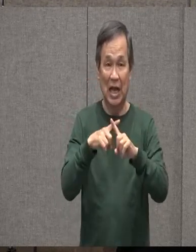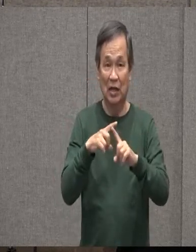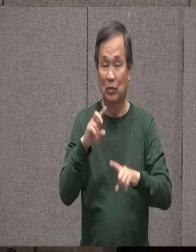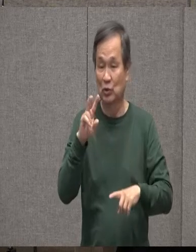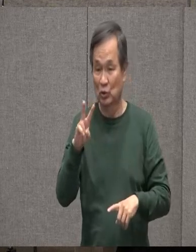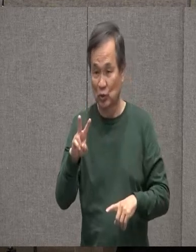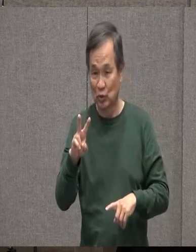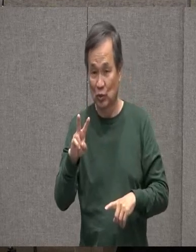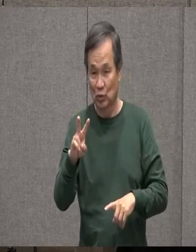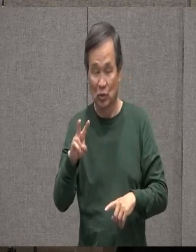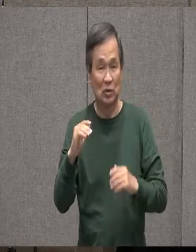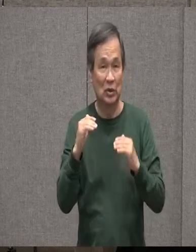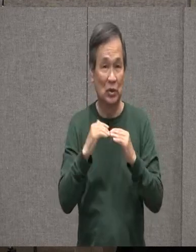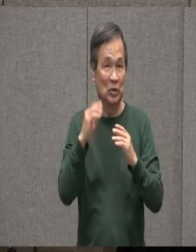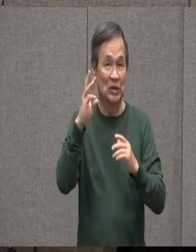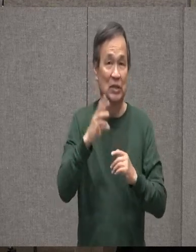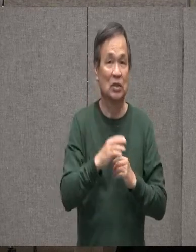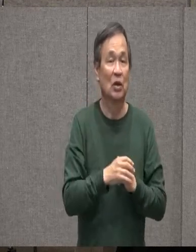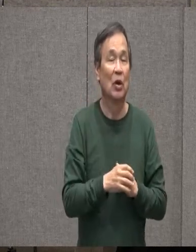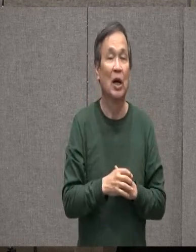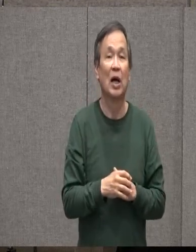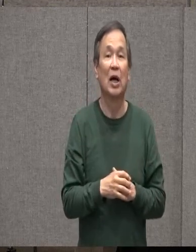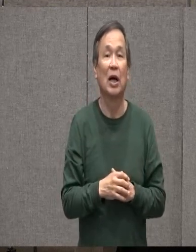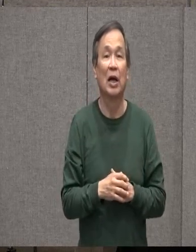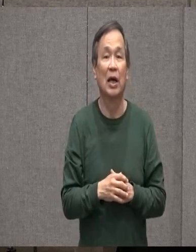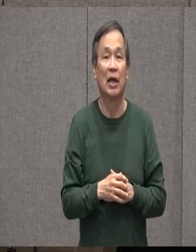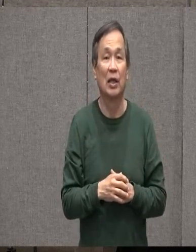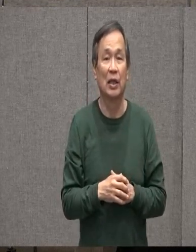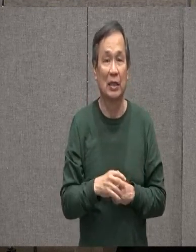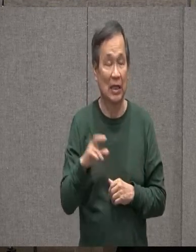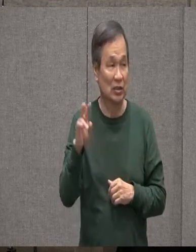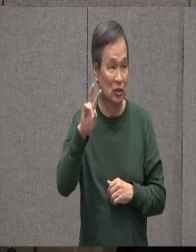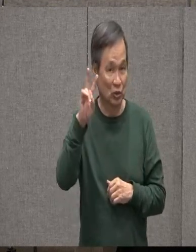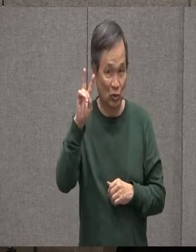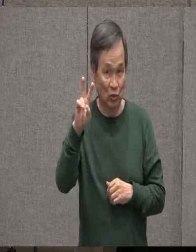got to be a little bit strategic in the next section of what I want to be able to do.